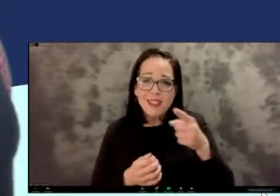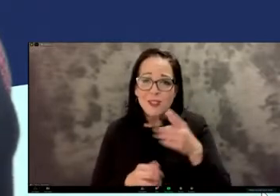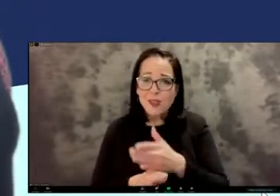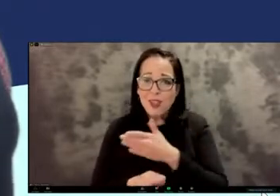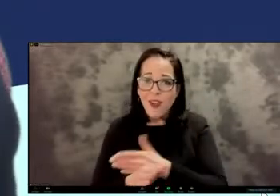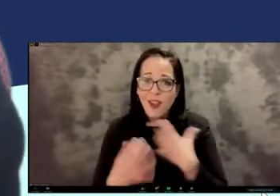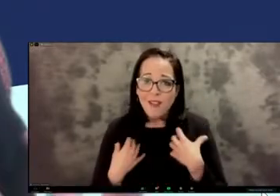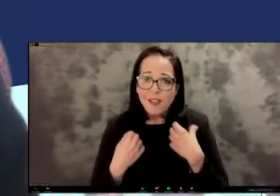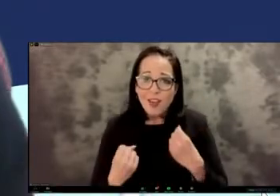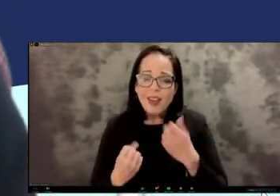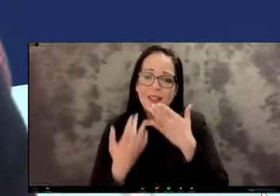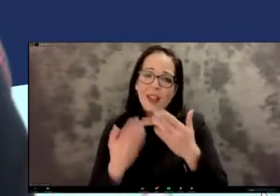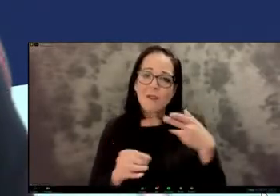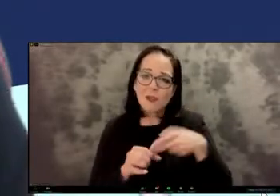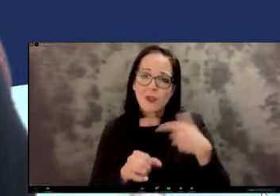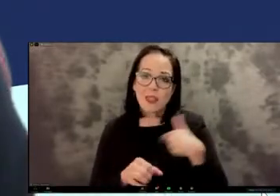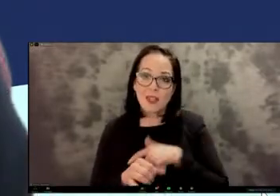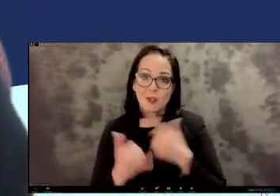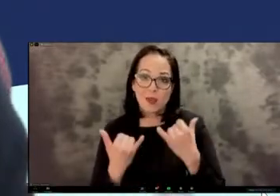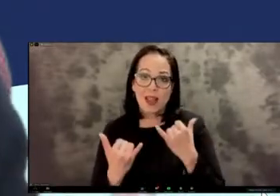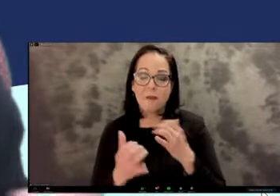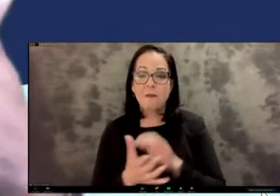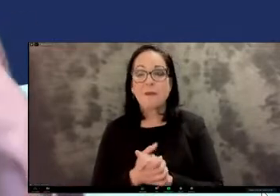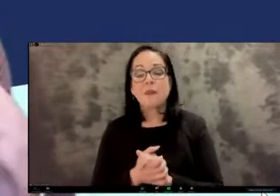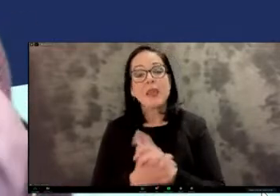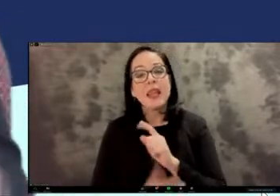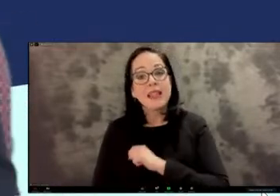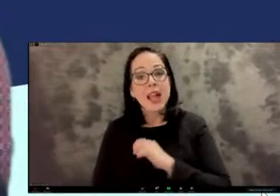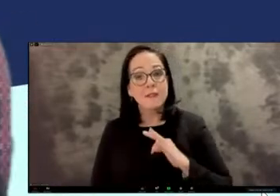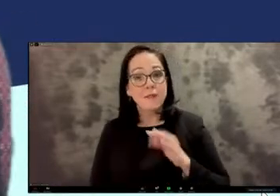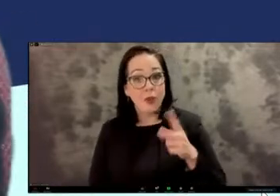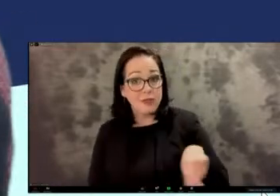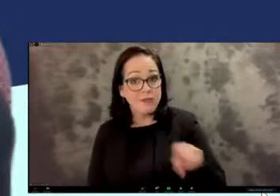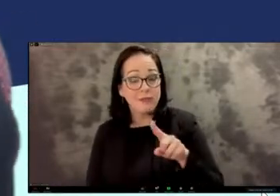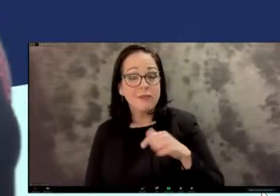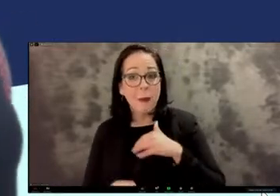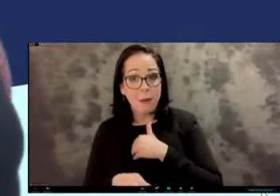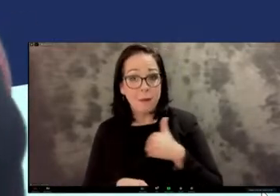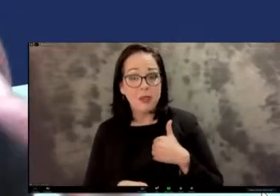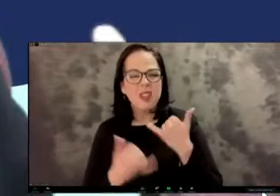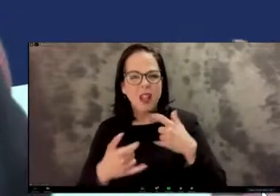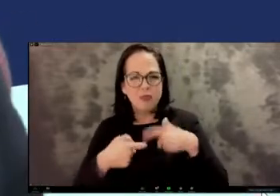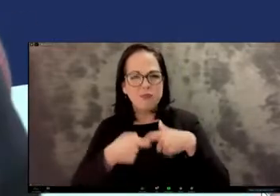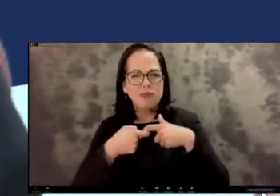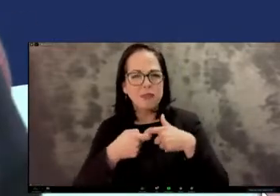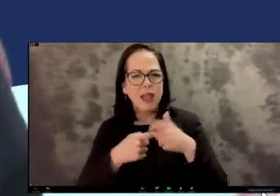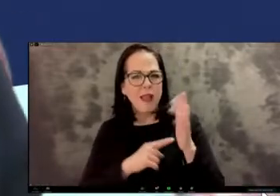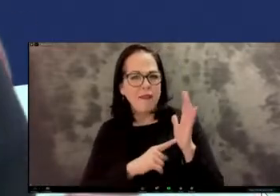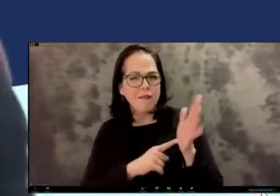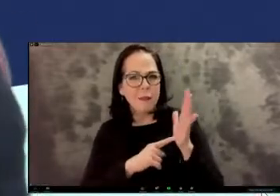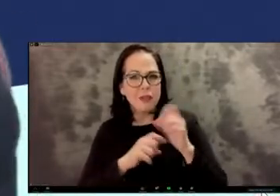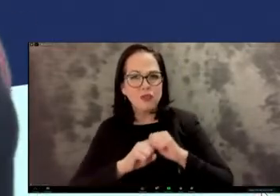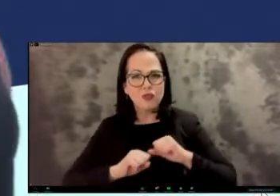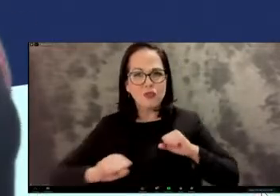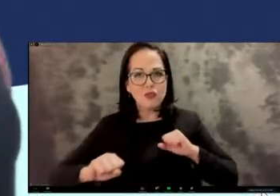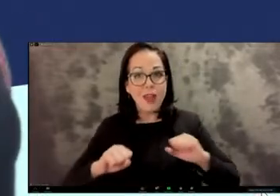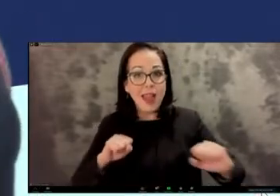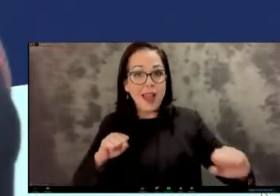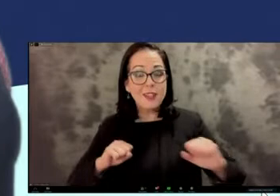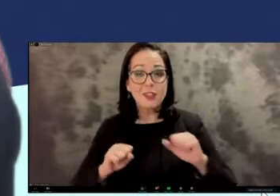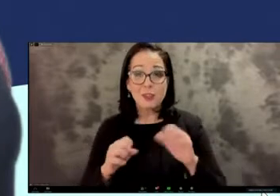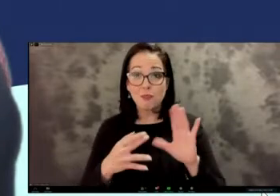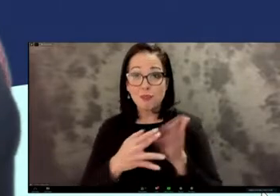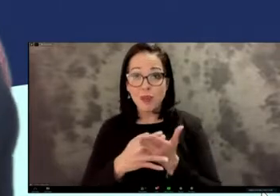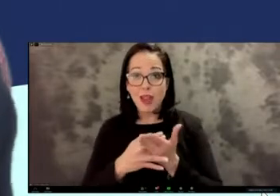So thank you for that. To the task force members, we're going to take a 5-minute stretch break. All right, we're going to